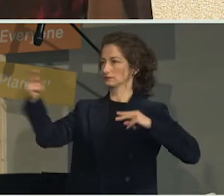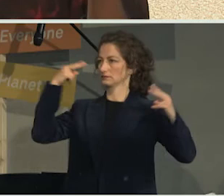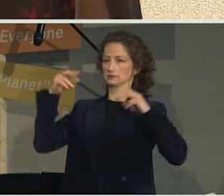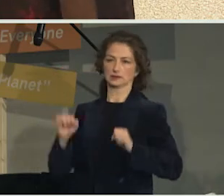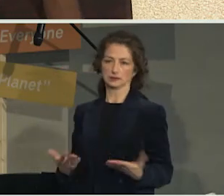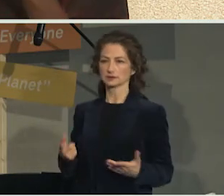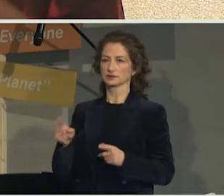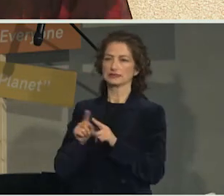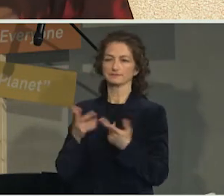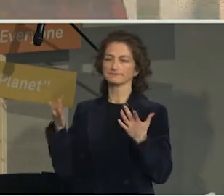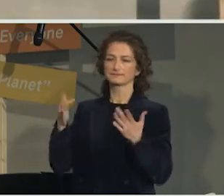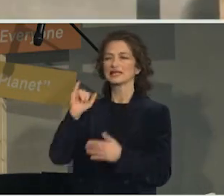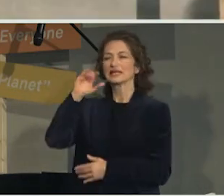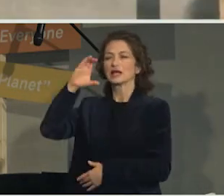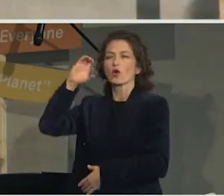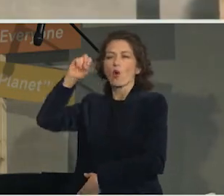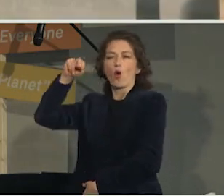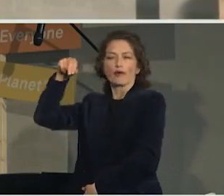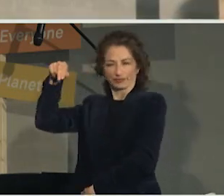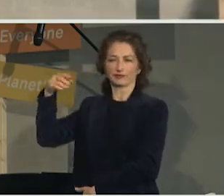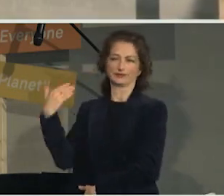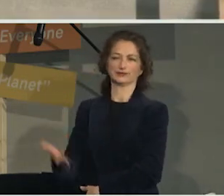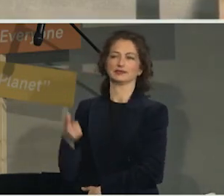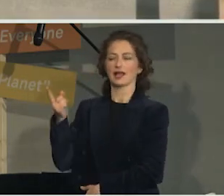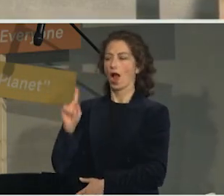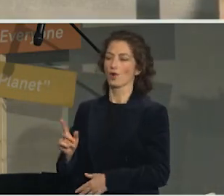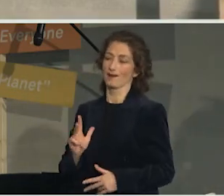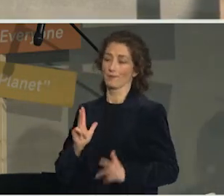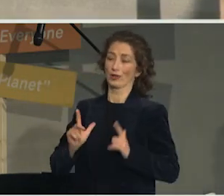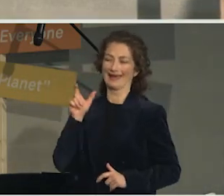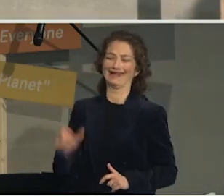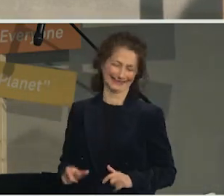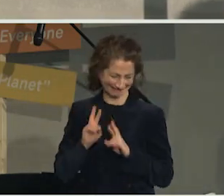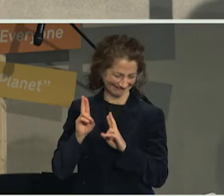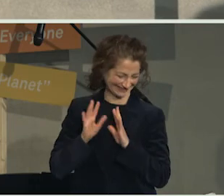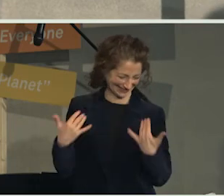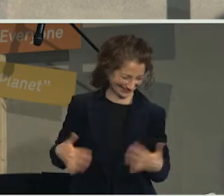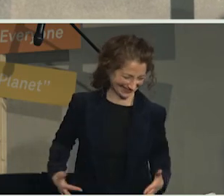from academic point, but also like a fashion icon, low-key, yes. She is. She is.